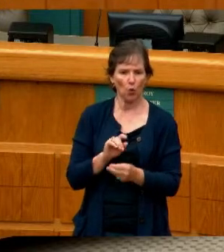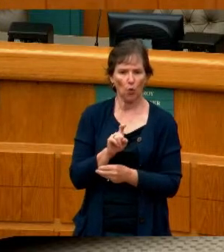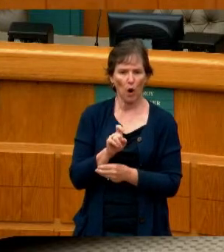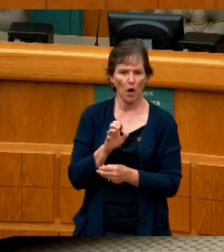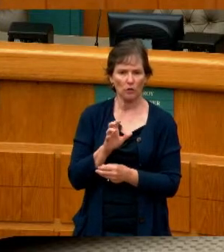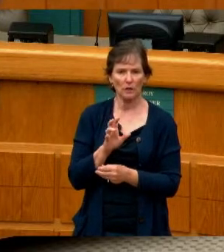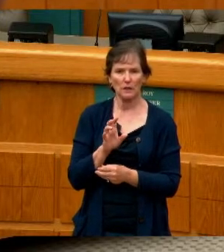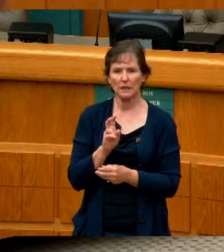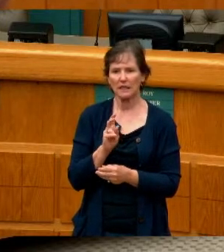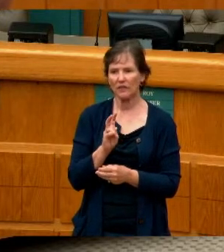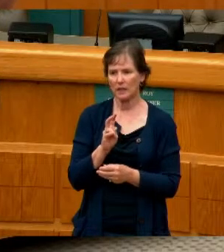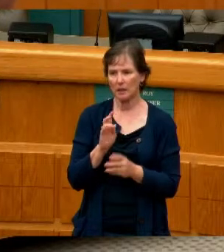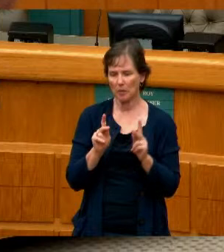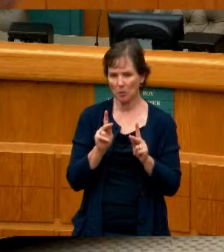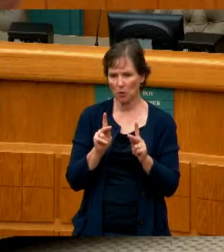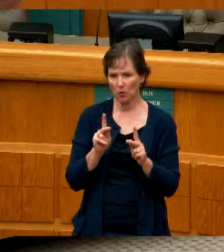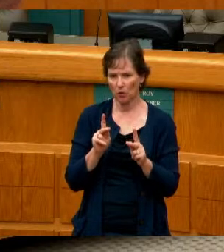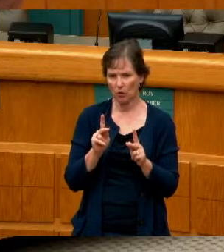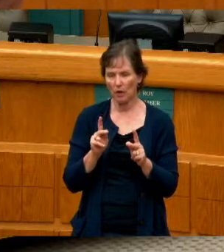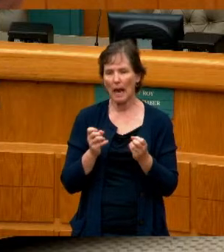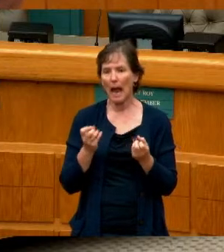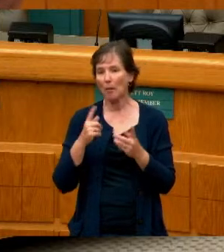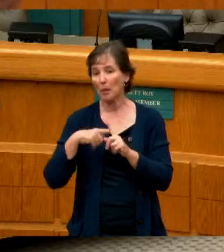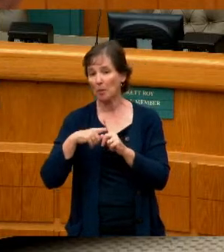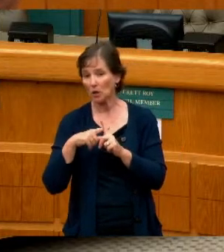24% based on the number that went through the drive-through,